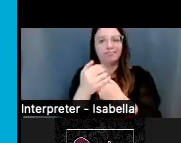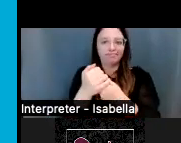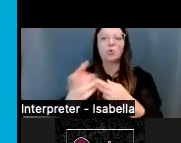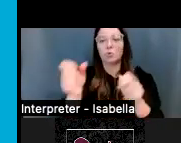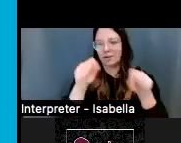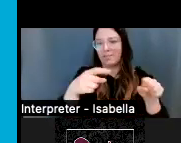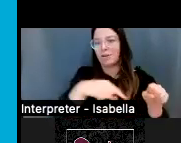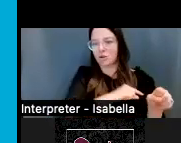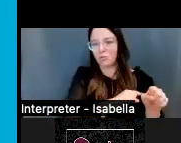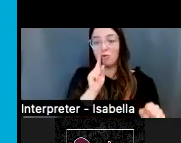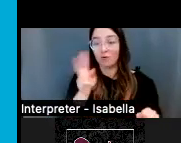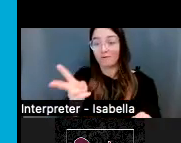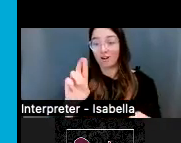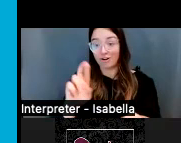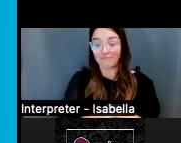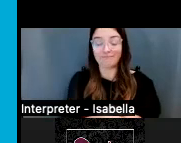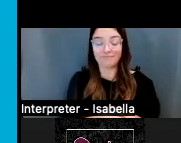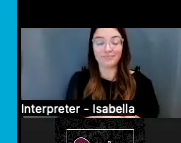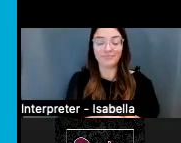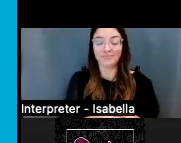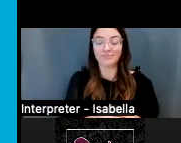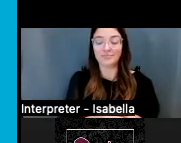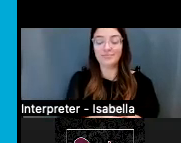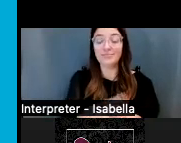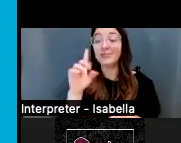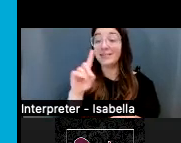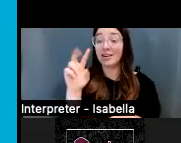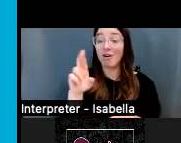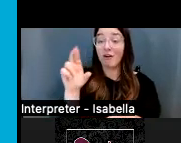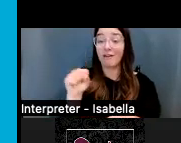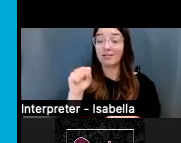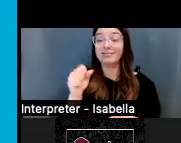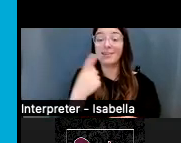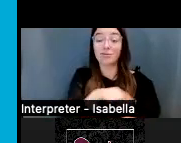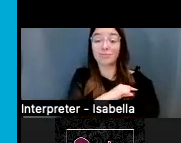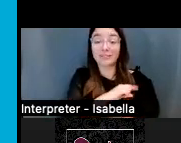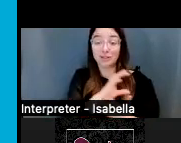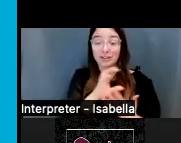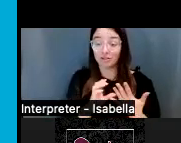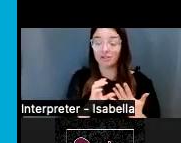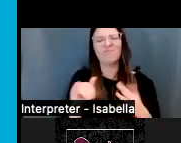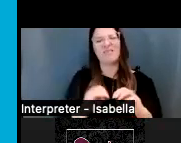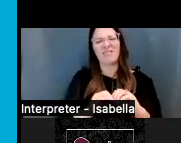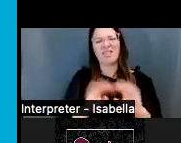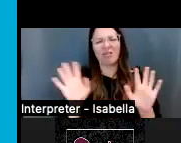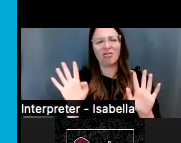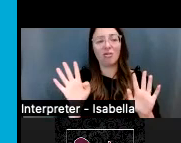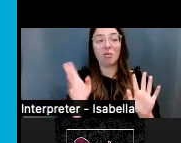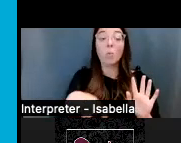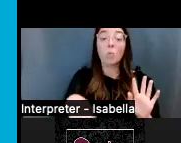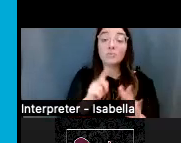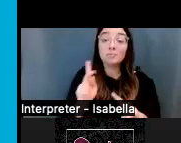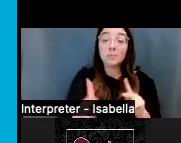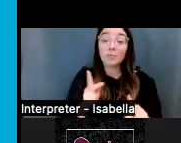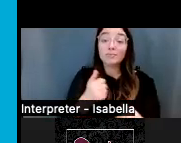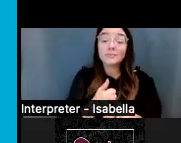that process. And so the DRS eligibility criteria also makes clear that folks who are